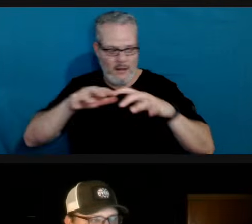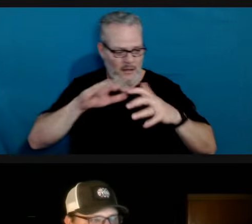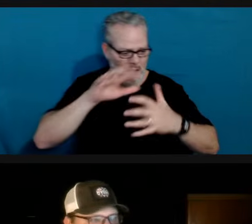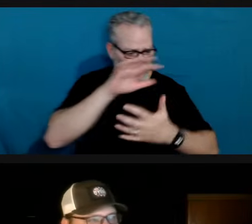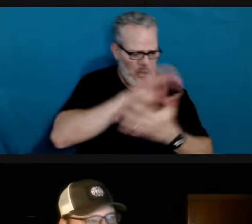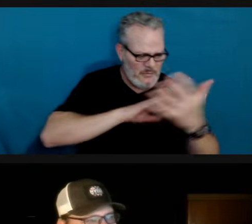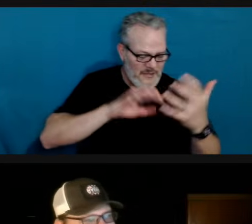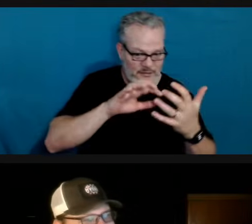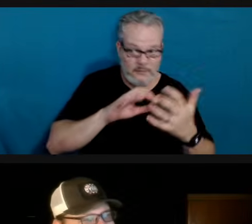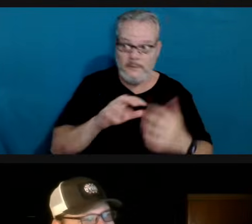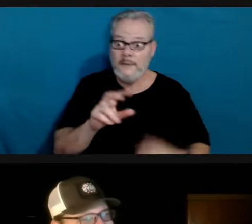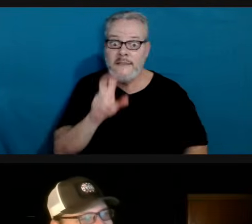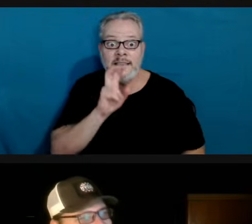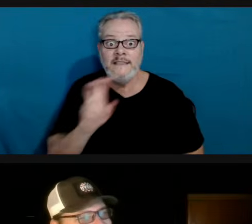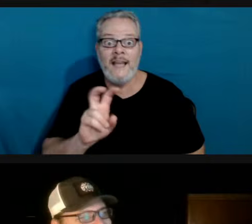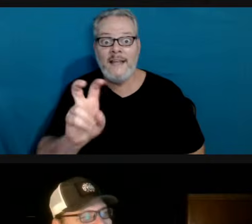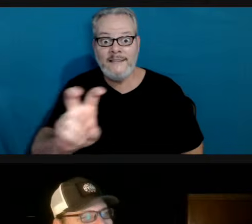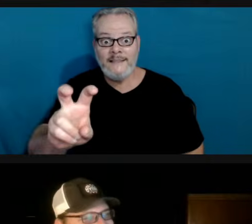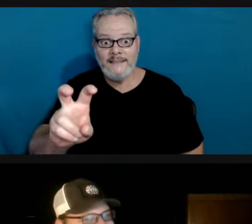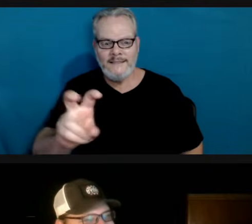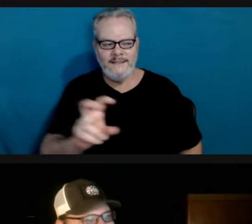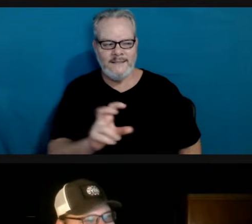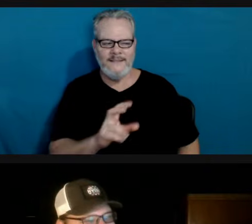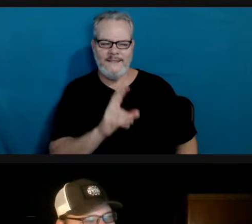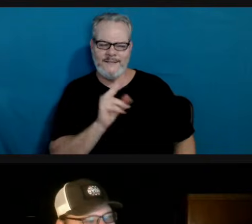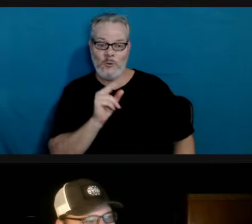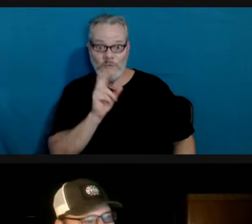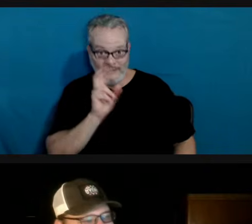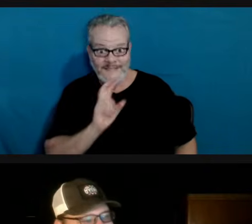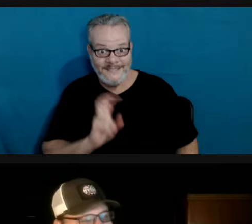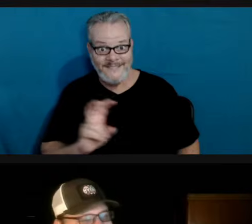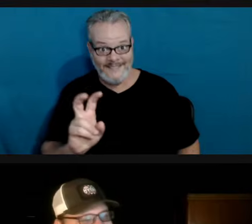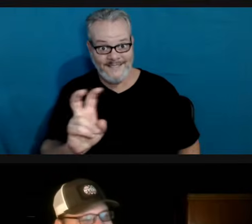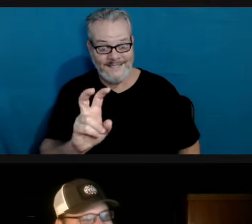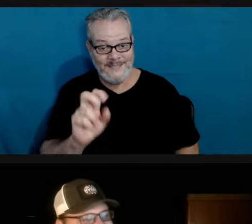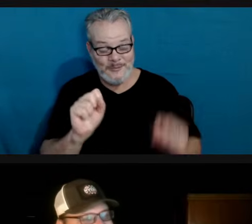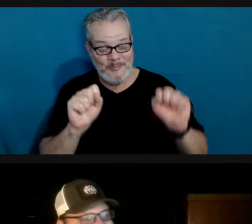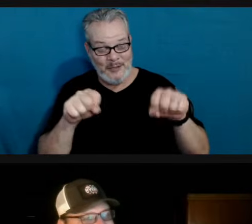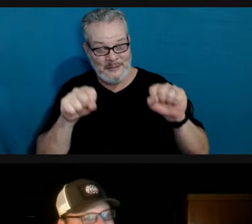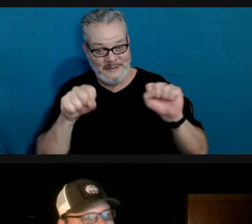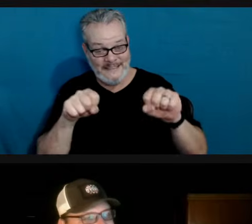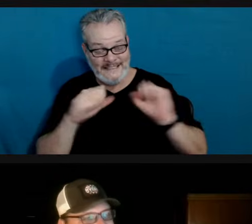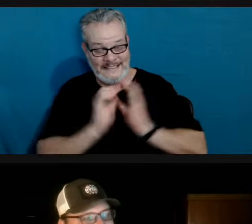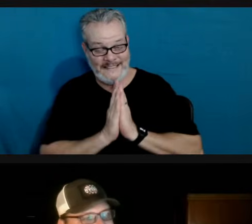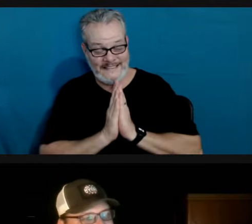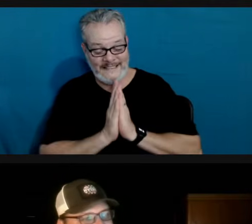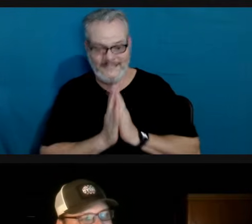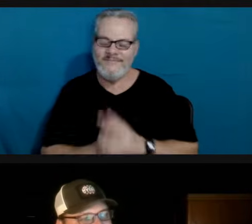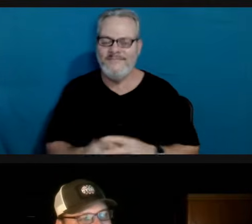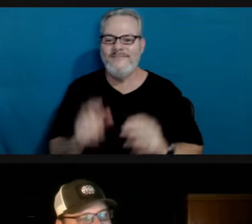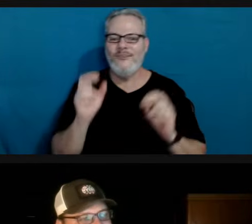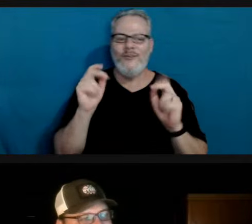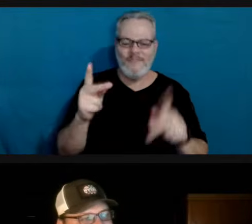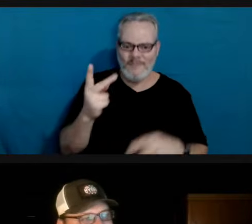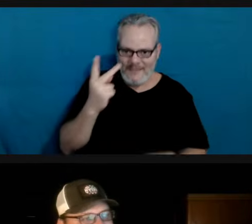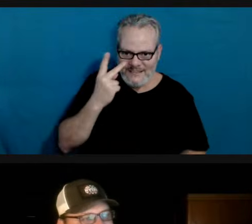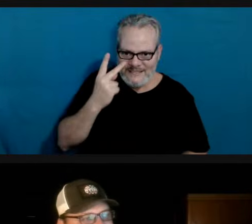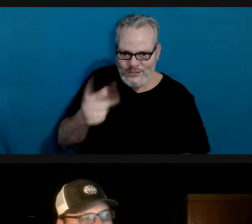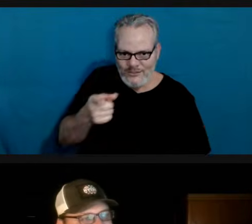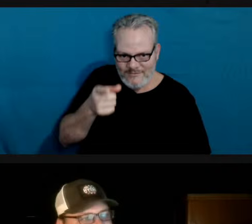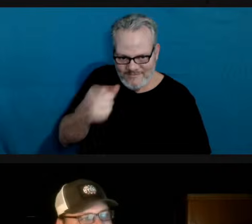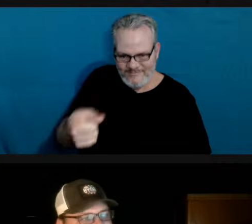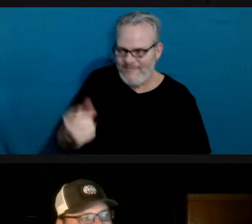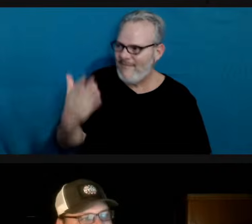It's possible. That is possible. Let's take a look at the week observations that we have here. Thanks to my crew